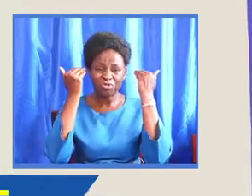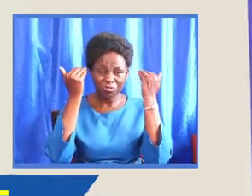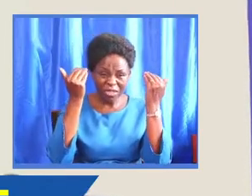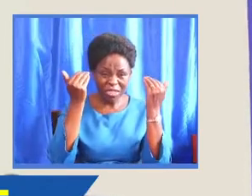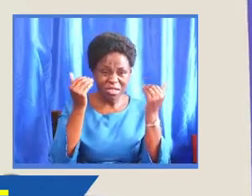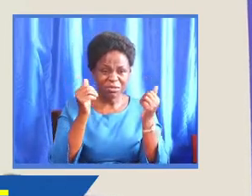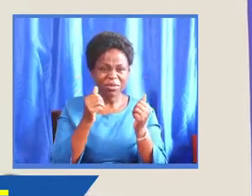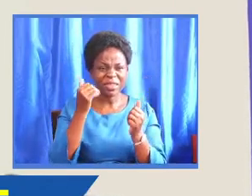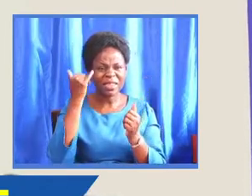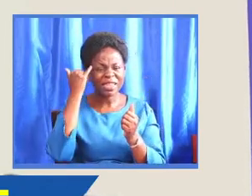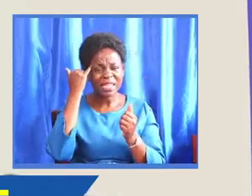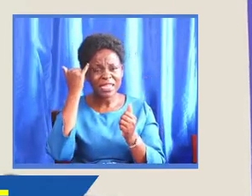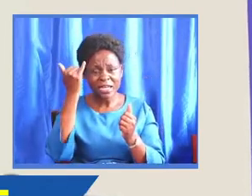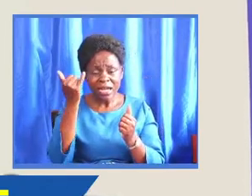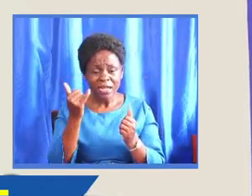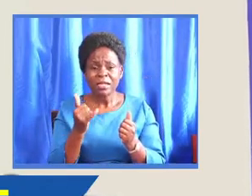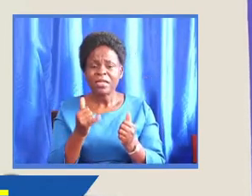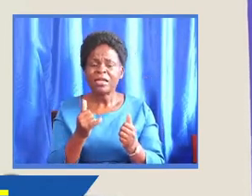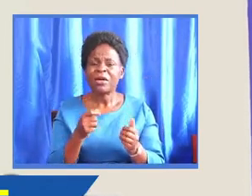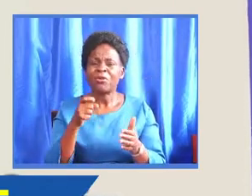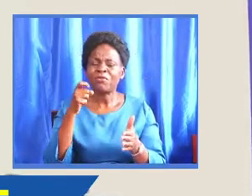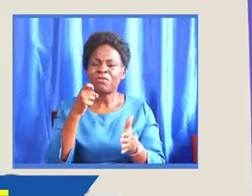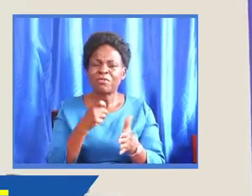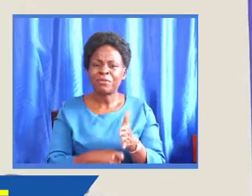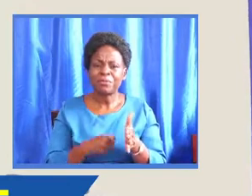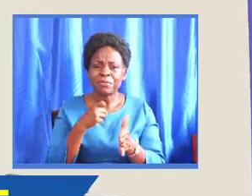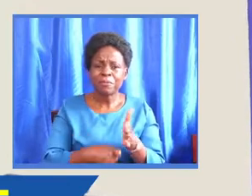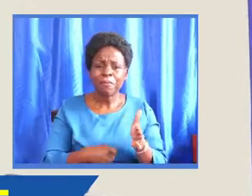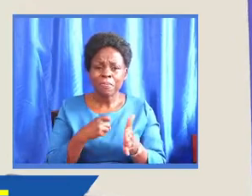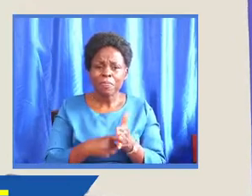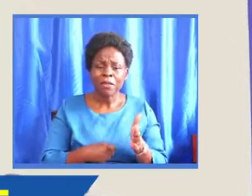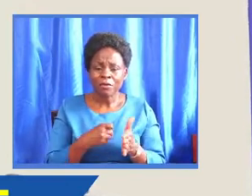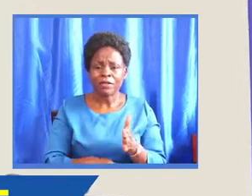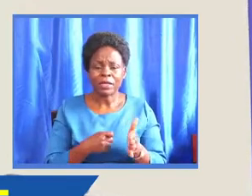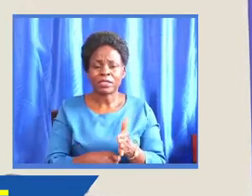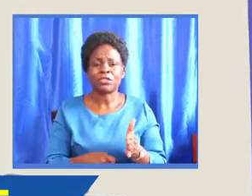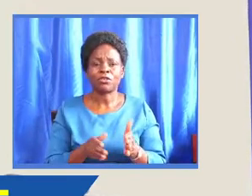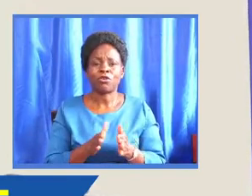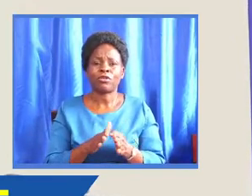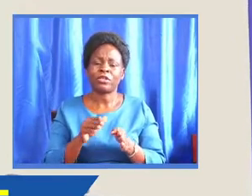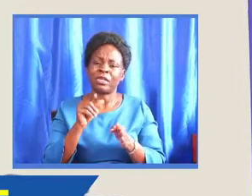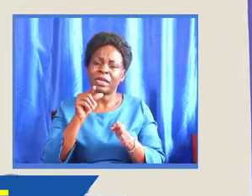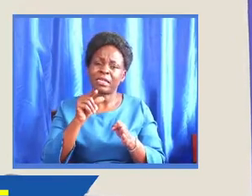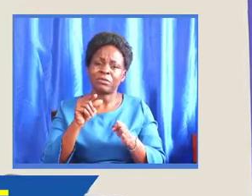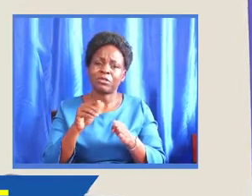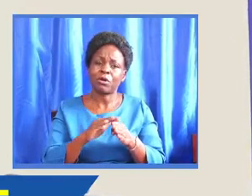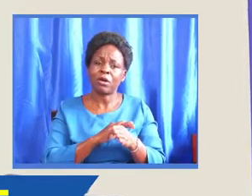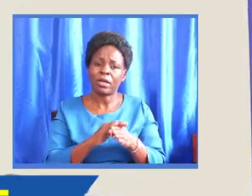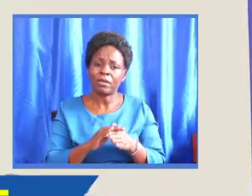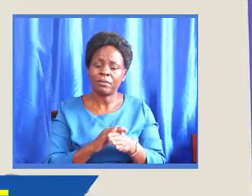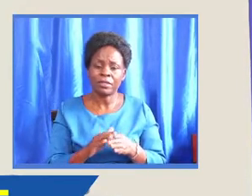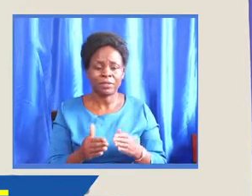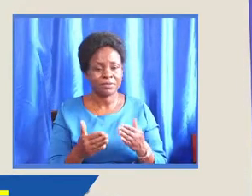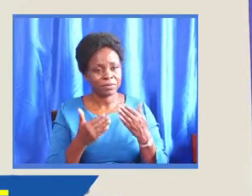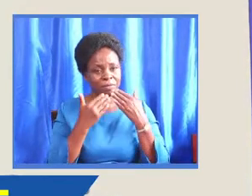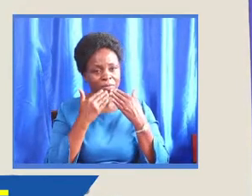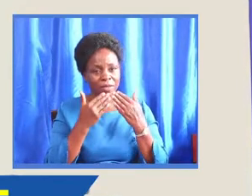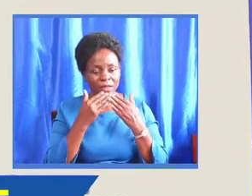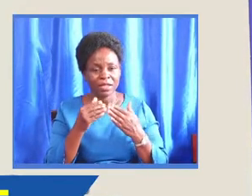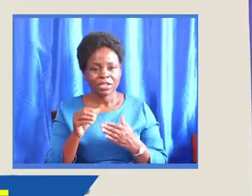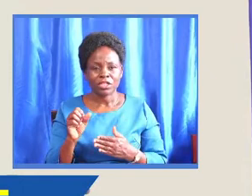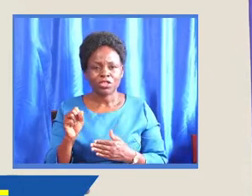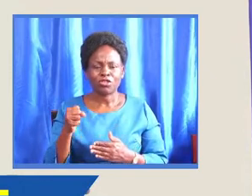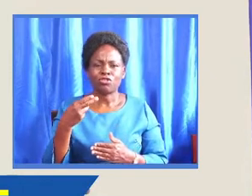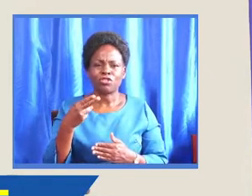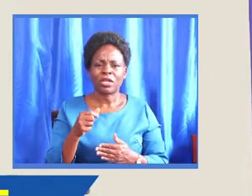whole idea of taxing just a small group of real estate players. Thank you, Shirley. If you're just joining